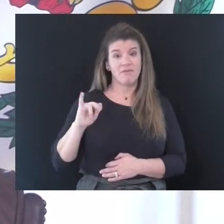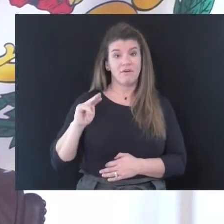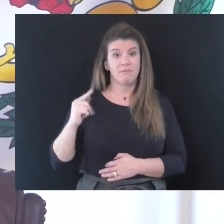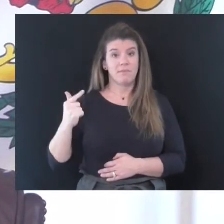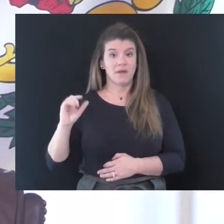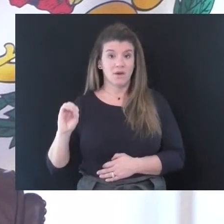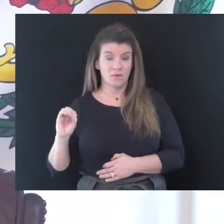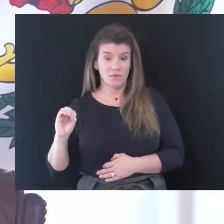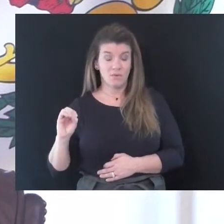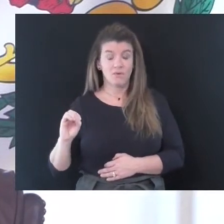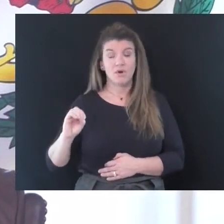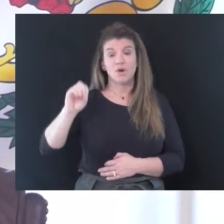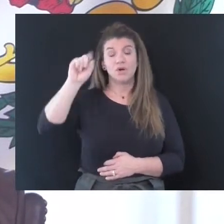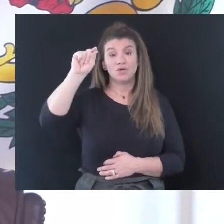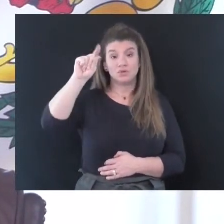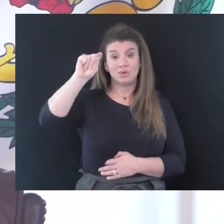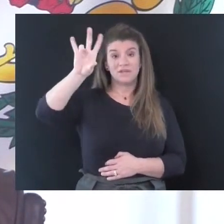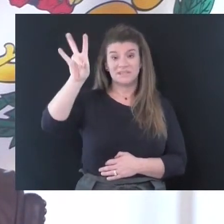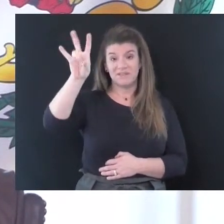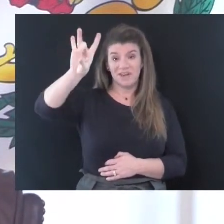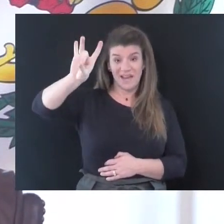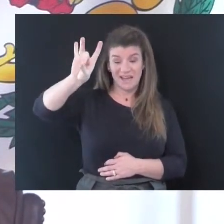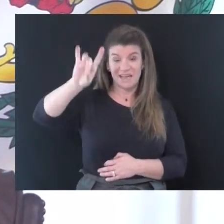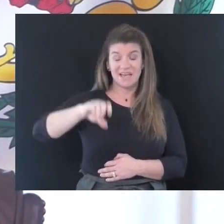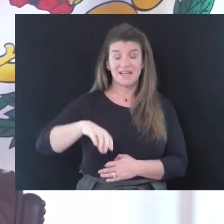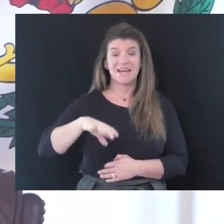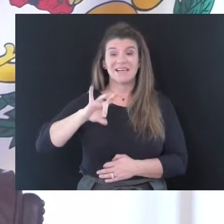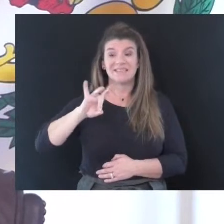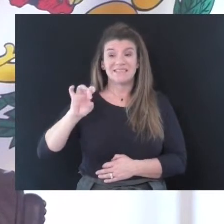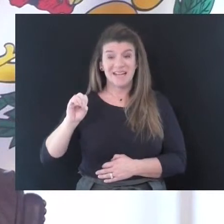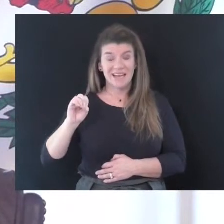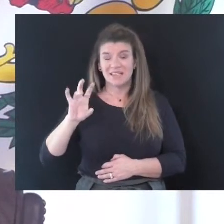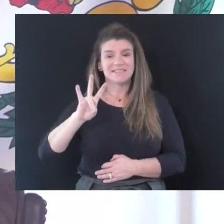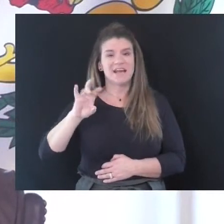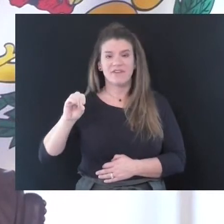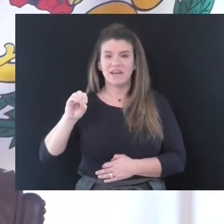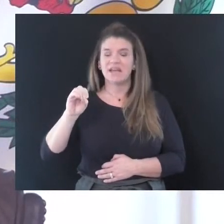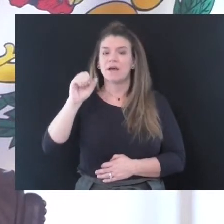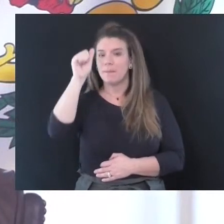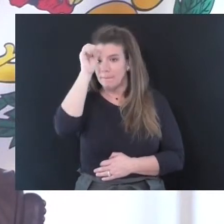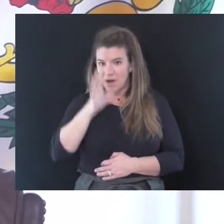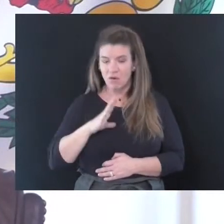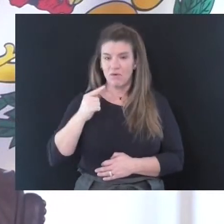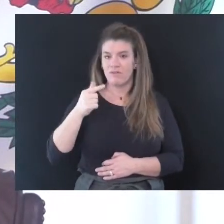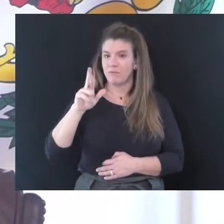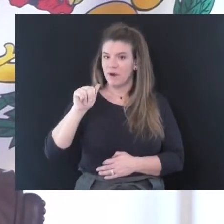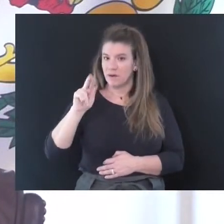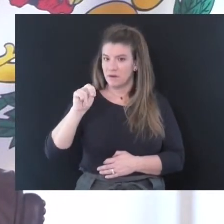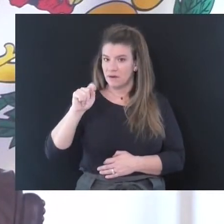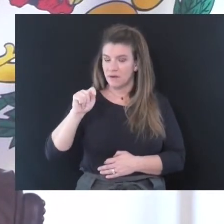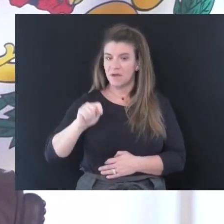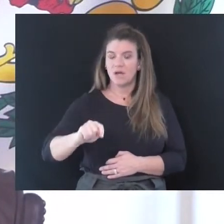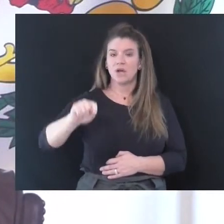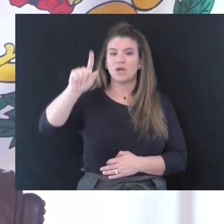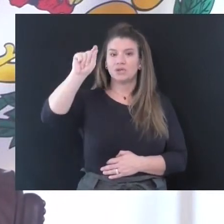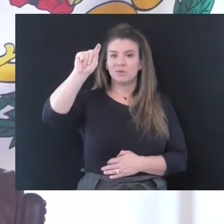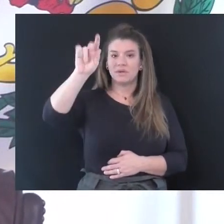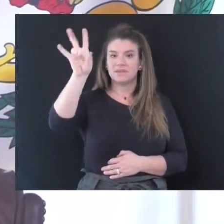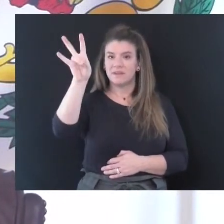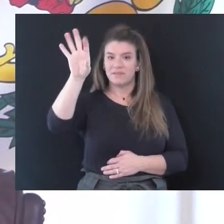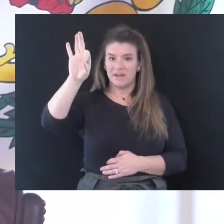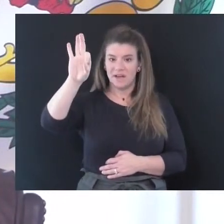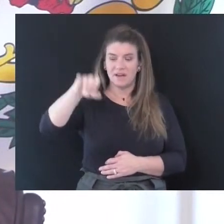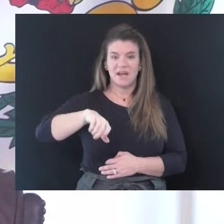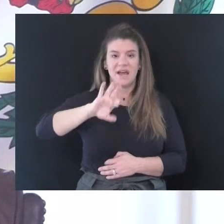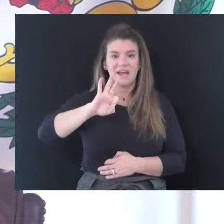County. Our 2078th death, a 70-year-old male from Grant County. Our 2079th death,